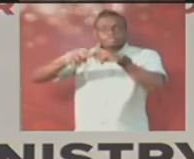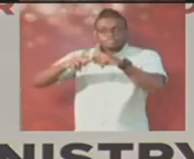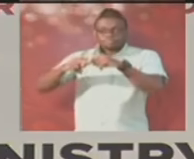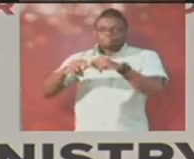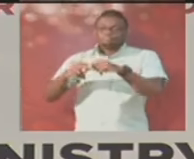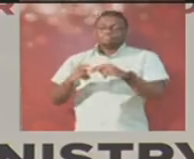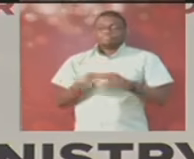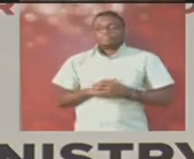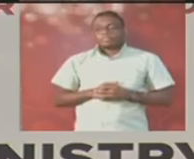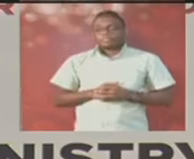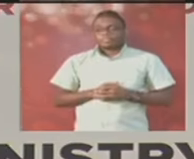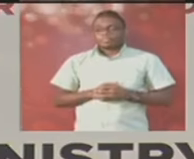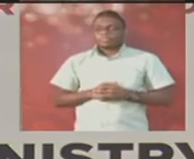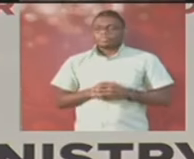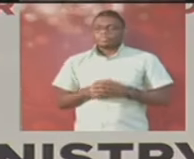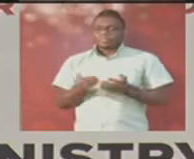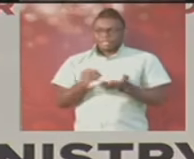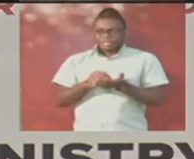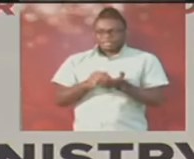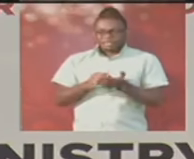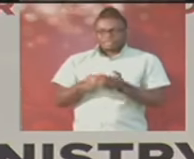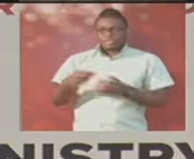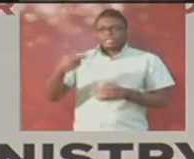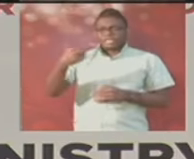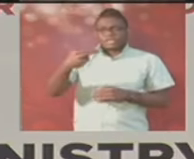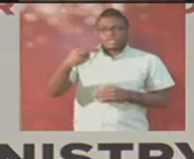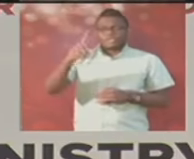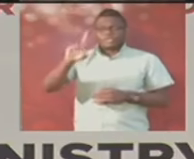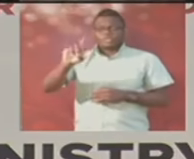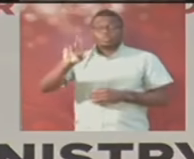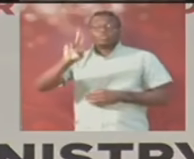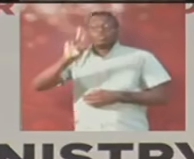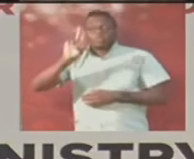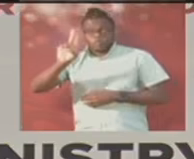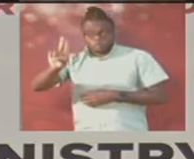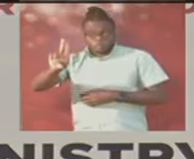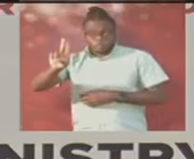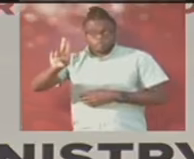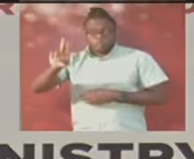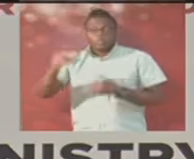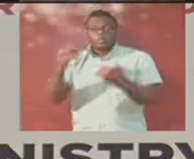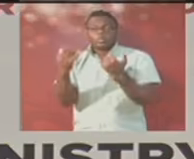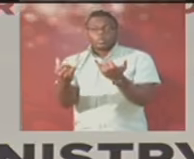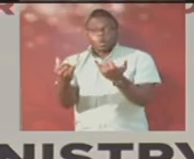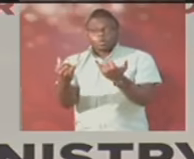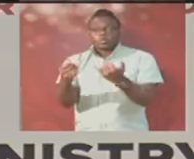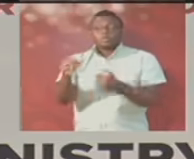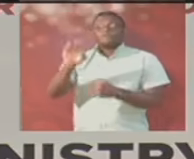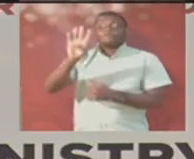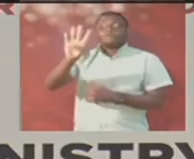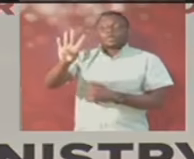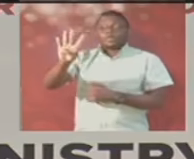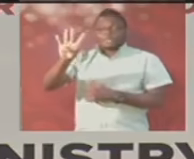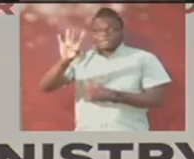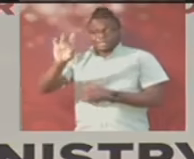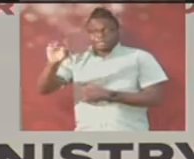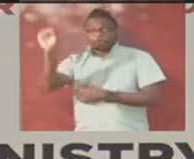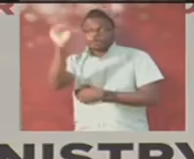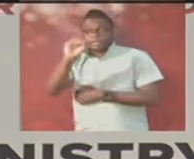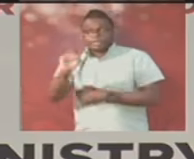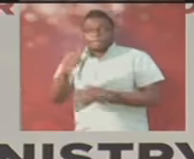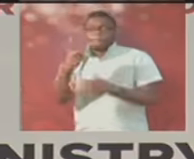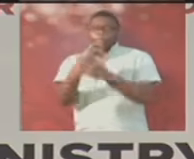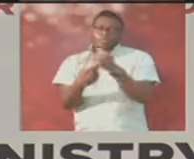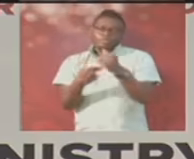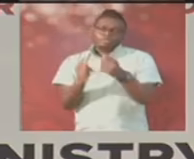of the trend for high dependency unit beds, and at present we are at 48% nationally, which is reflective of the